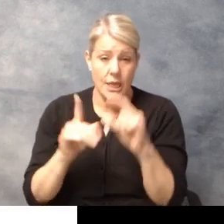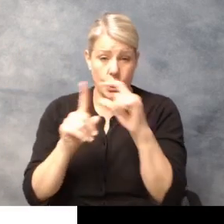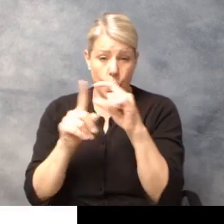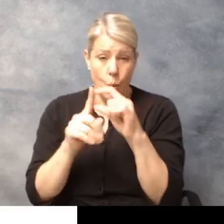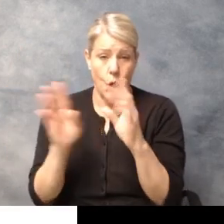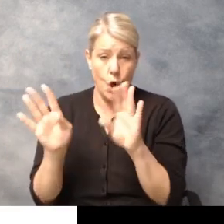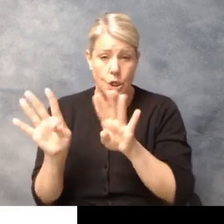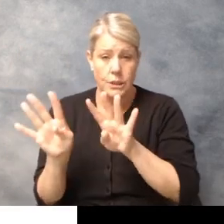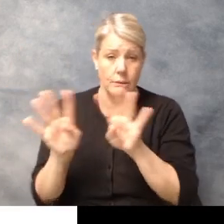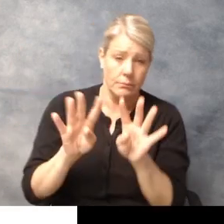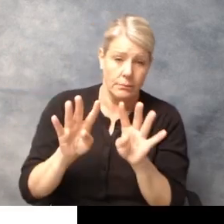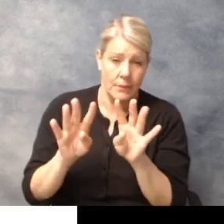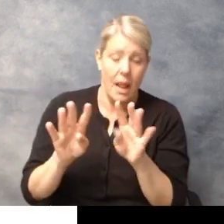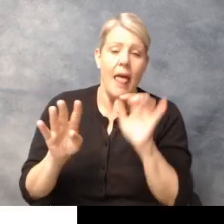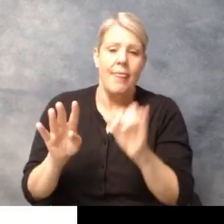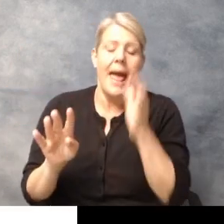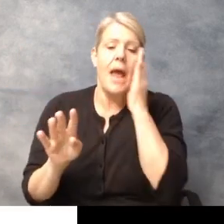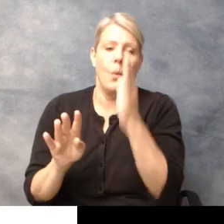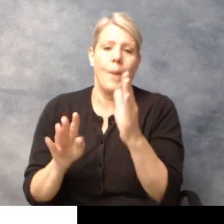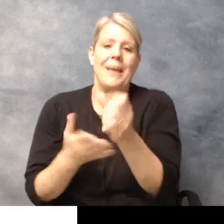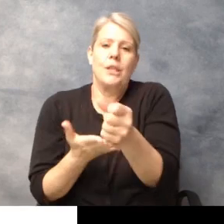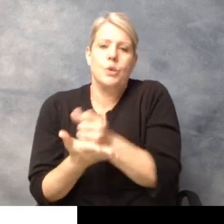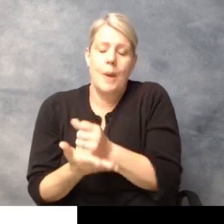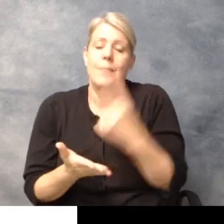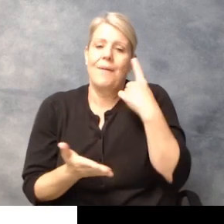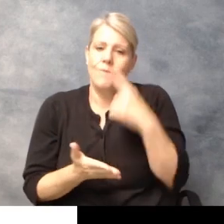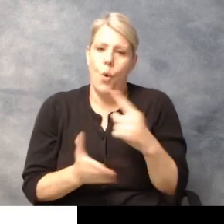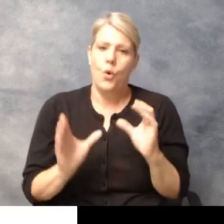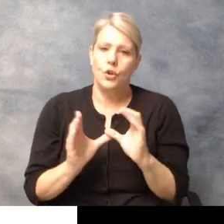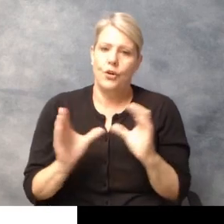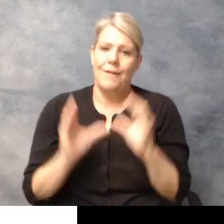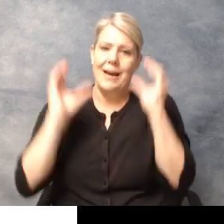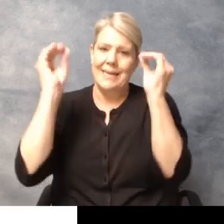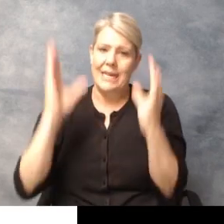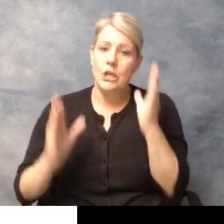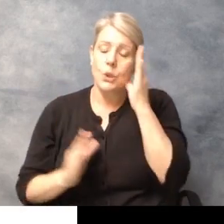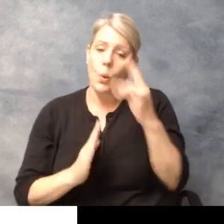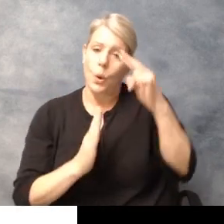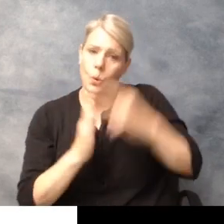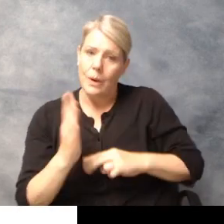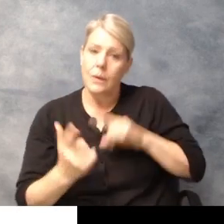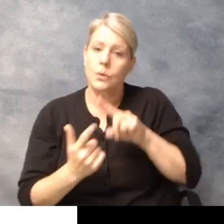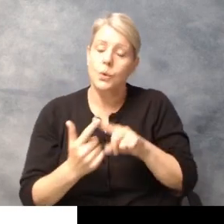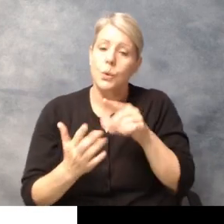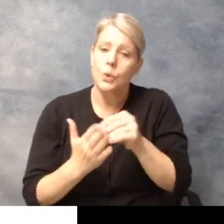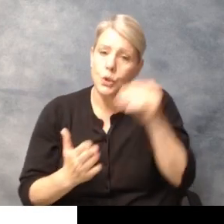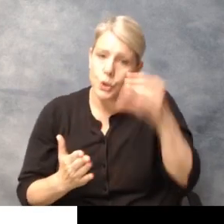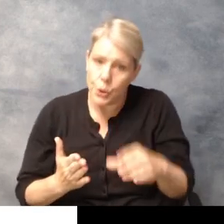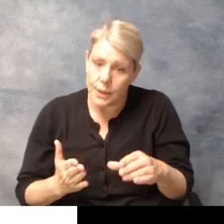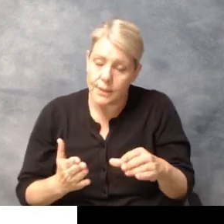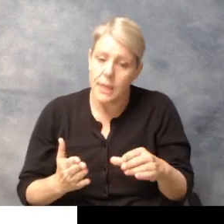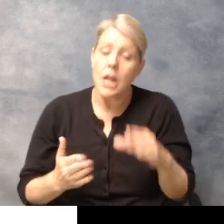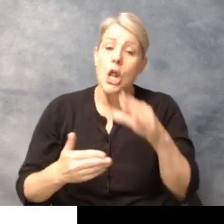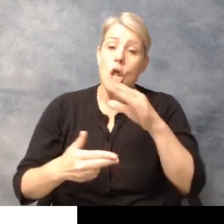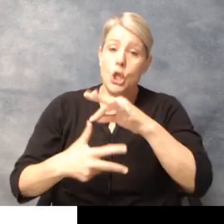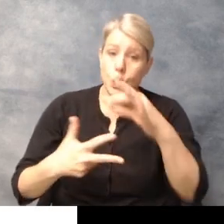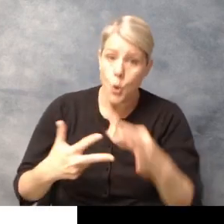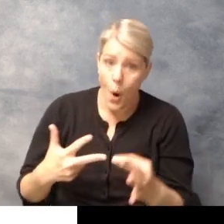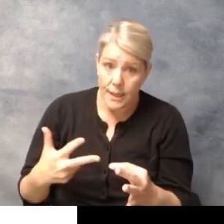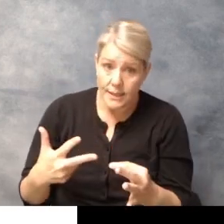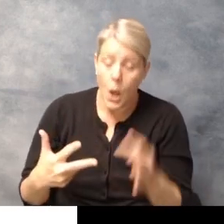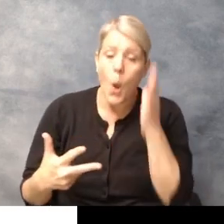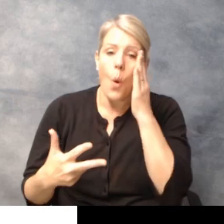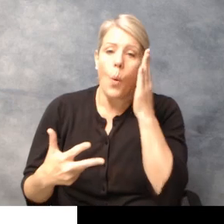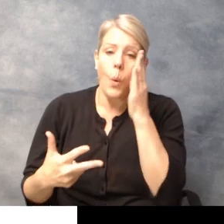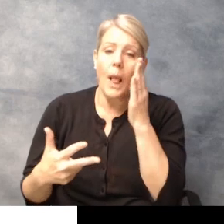test questions for alternate assessment is the script for the certified teacher to read to the student. The multiple choice options at the